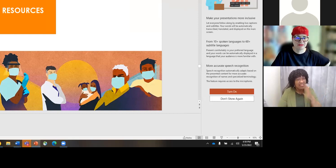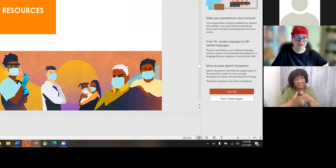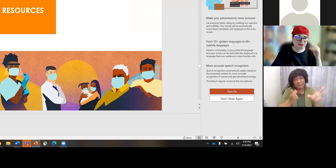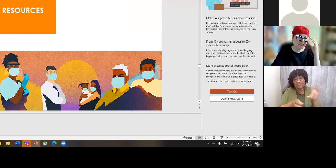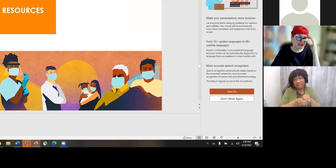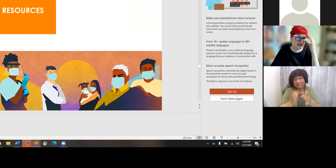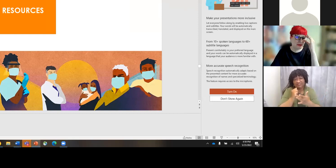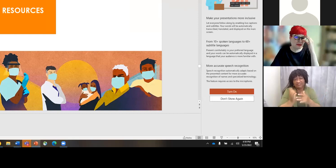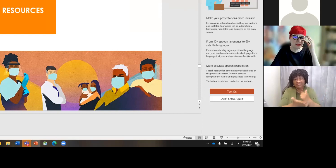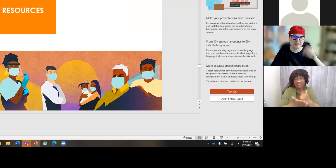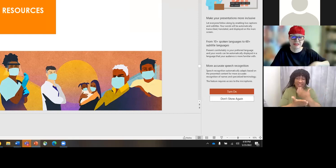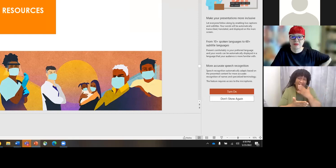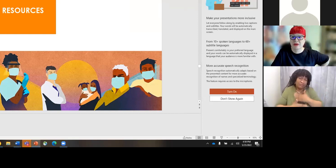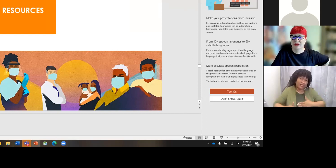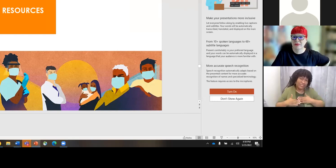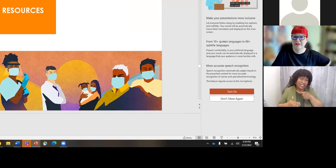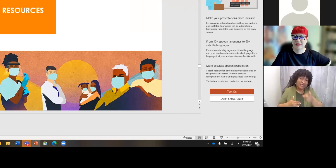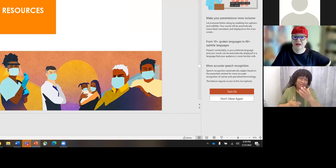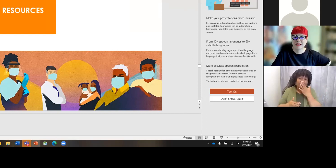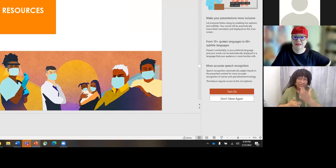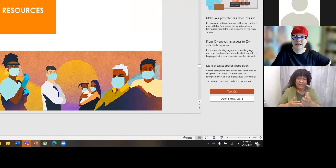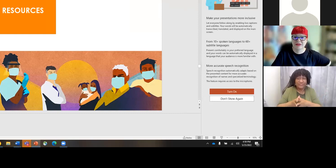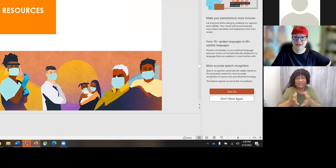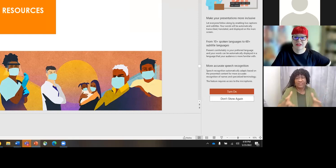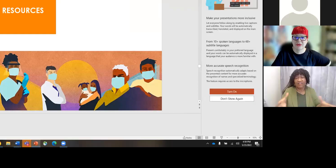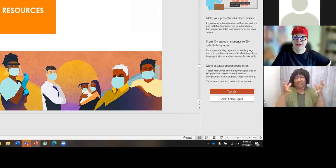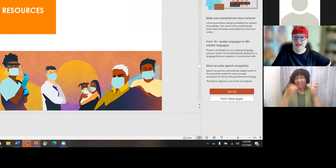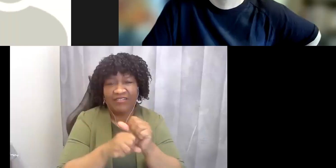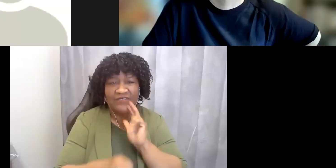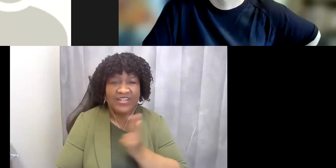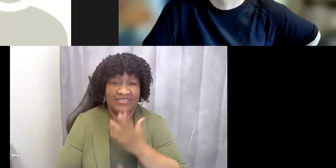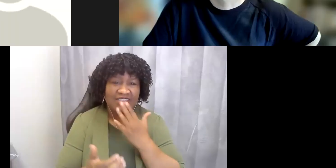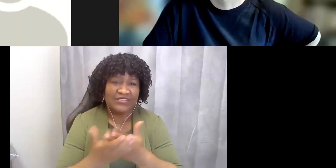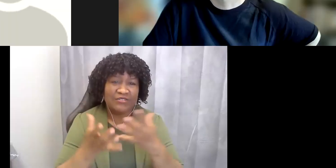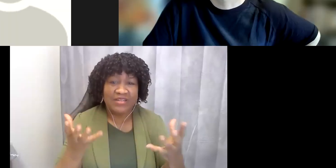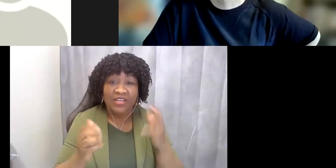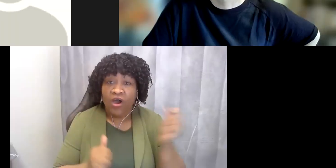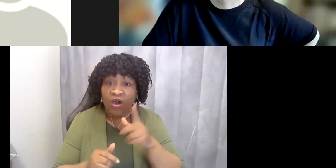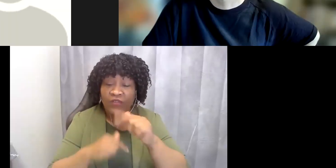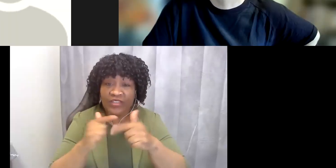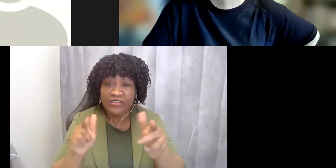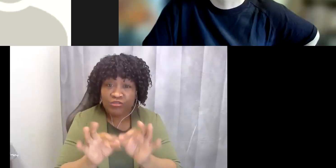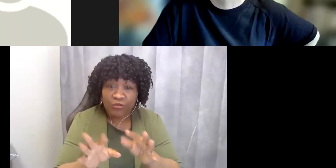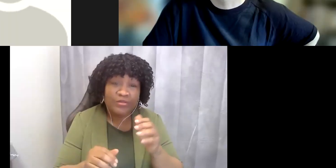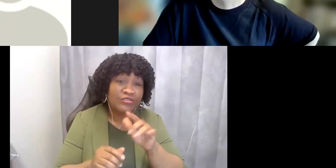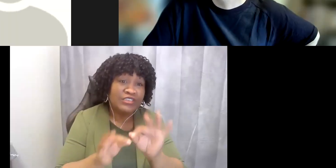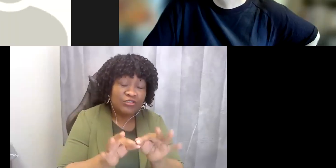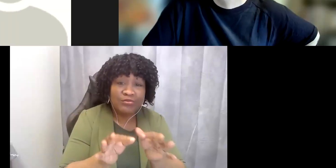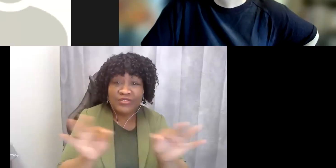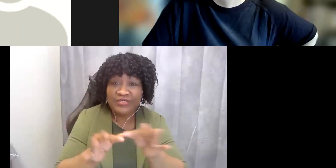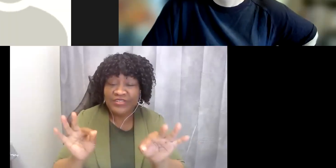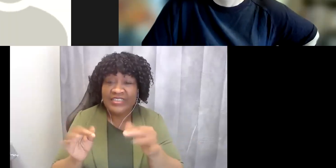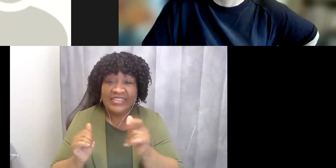I really appreciate you. That was like well above and beyond. So thank you. And thank you to all the interpreters. You all are incredible.